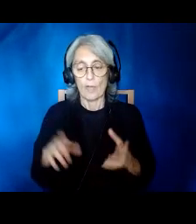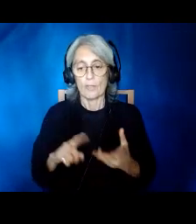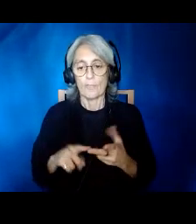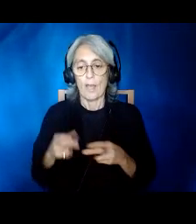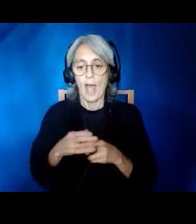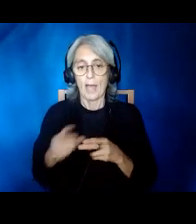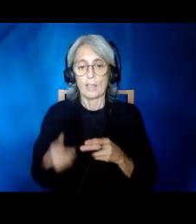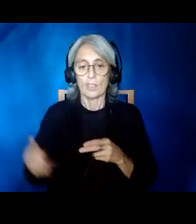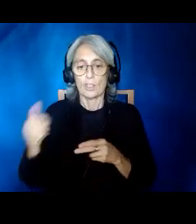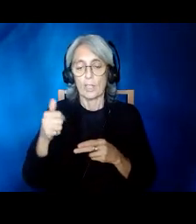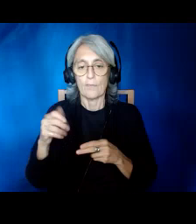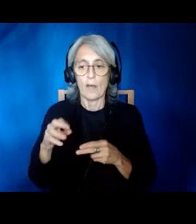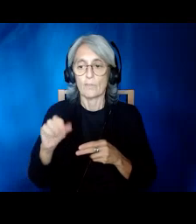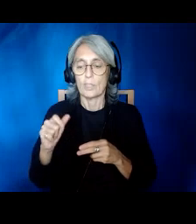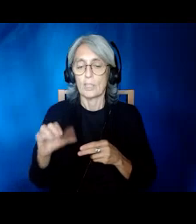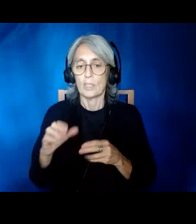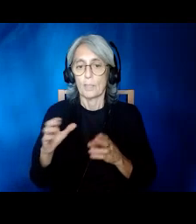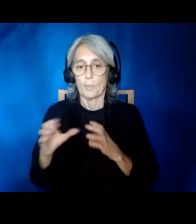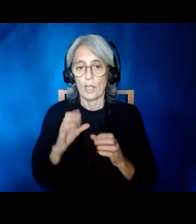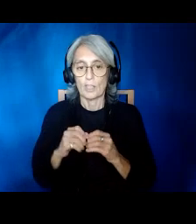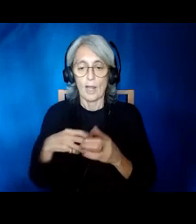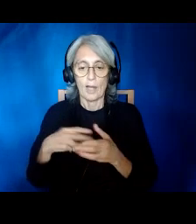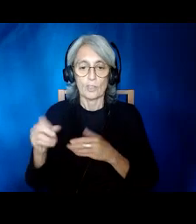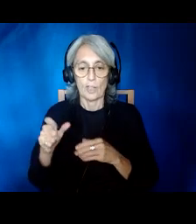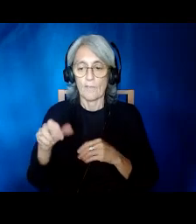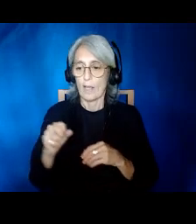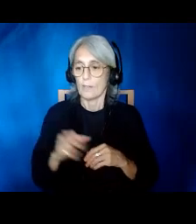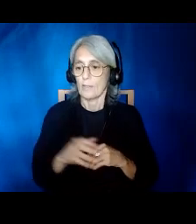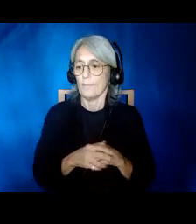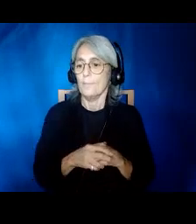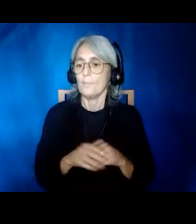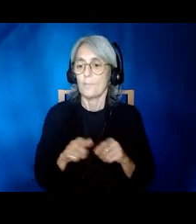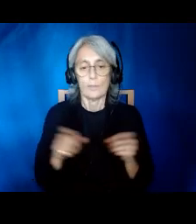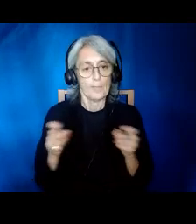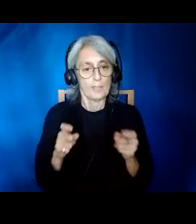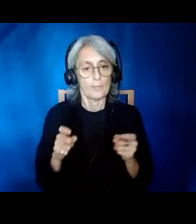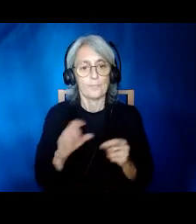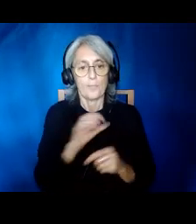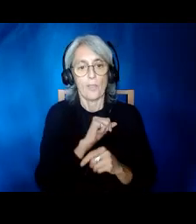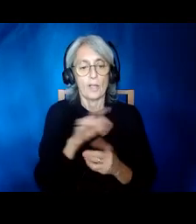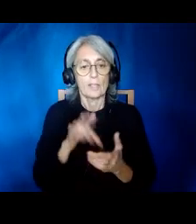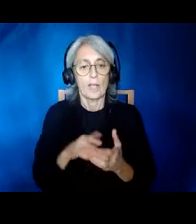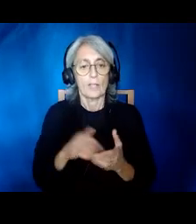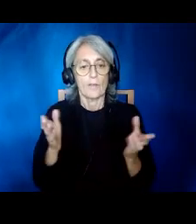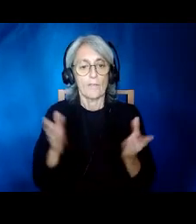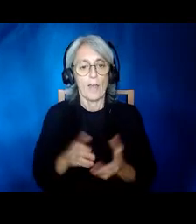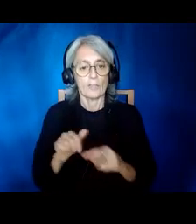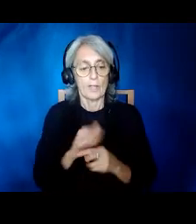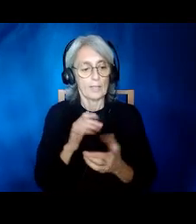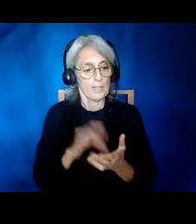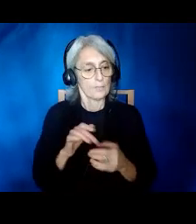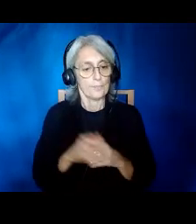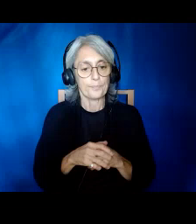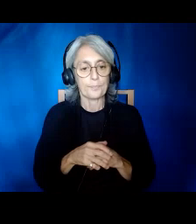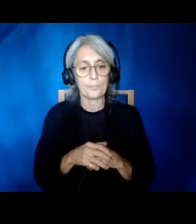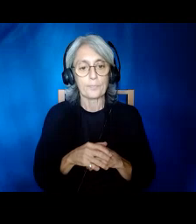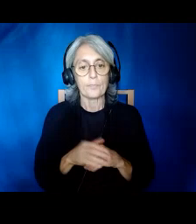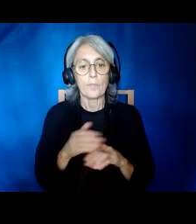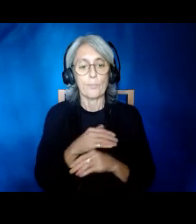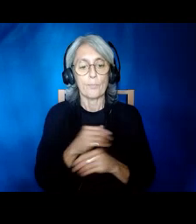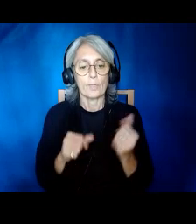Strategic Communications and External Affairs. She also managed the authority's Central Valley Training Center, a pre-apprenticeship program aimed